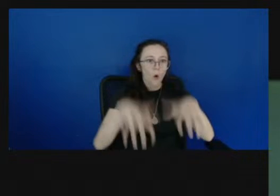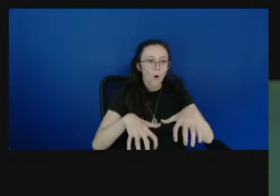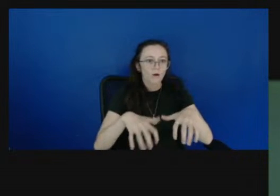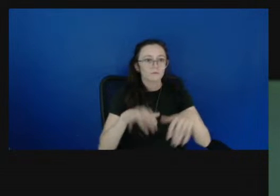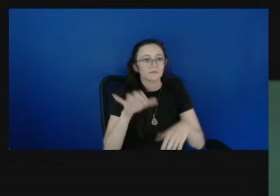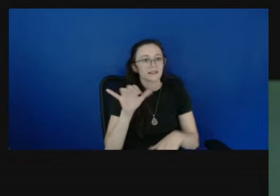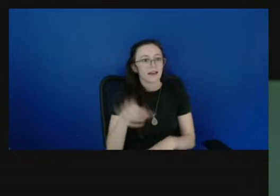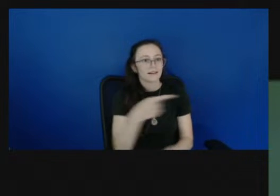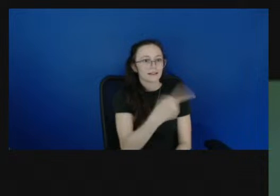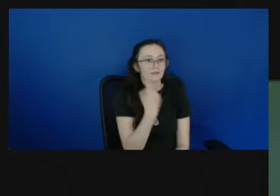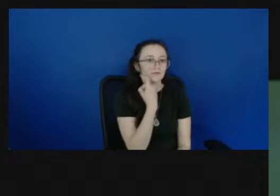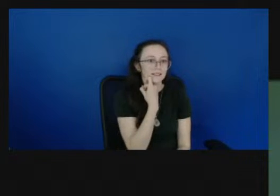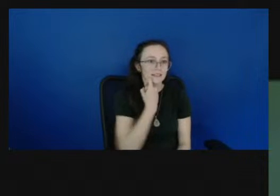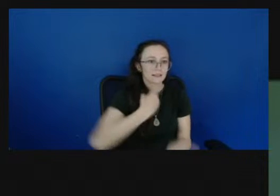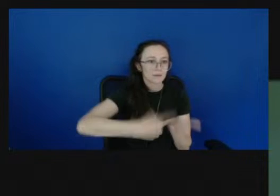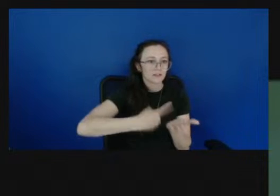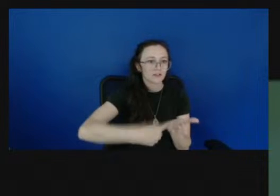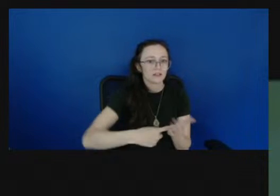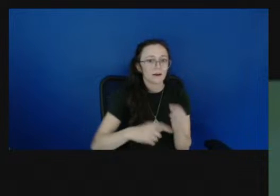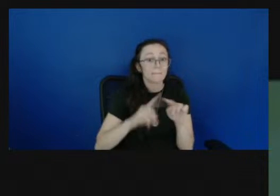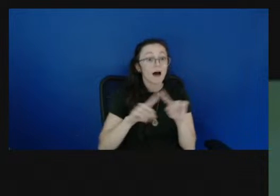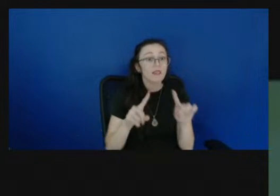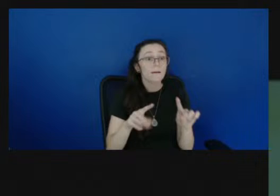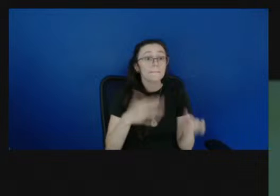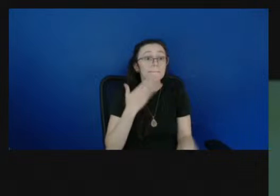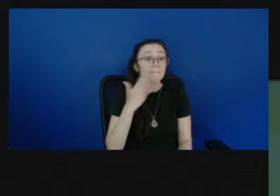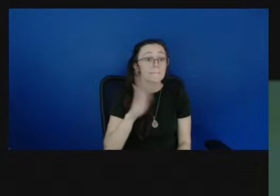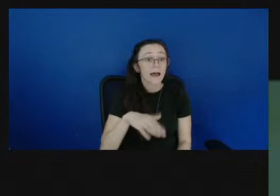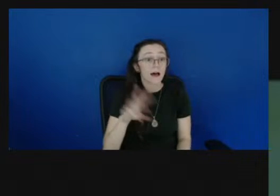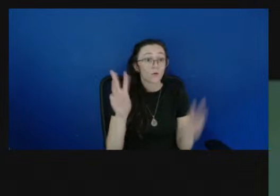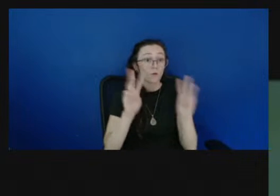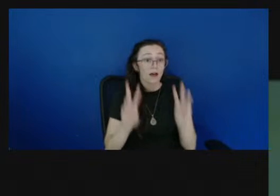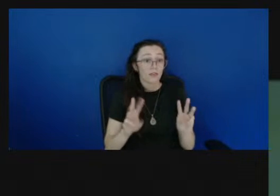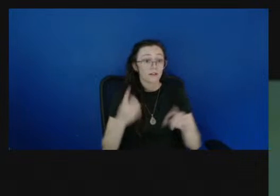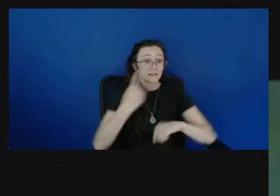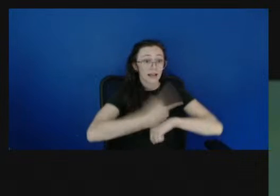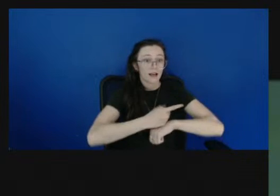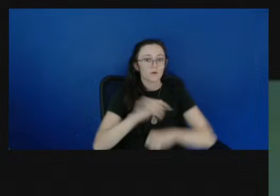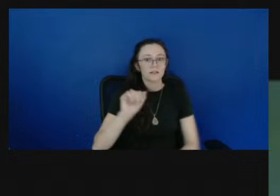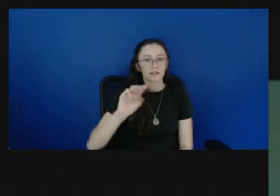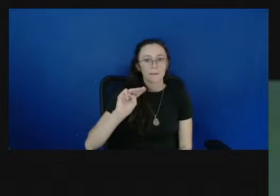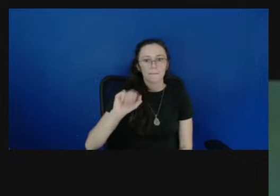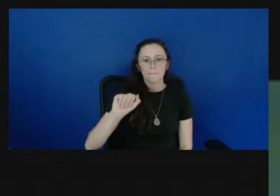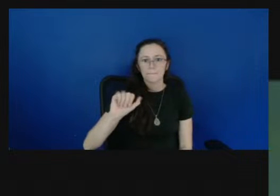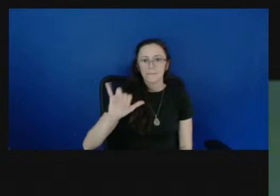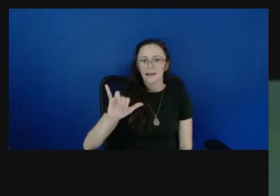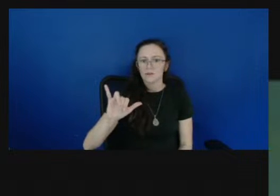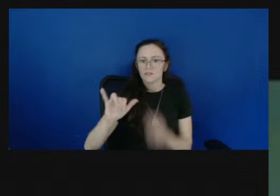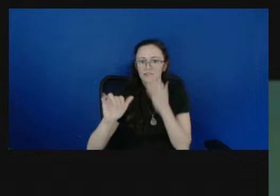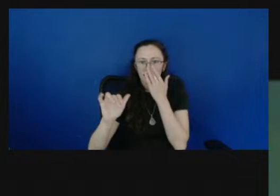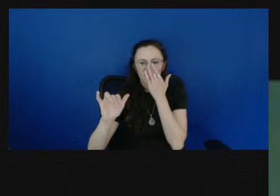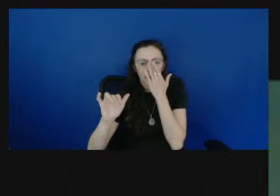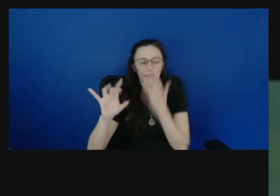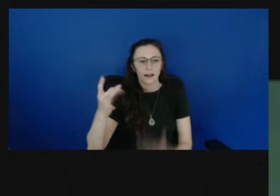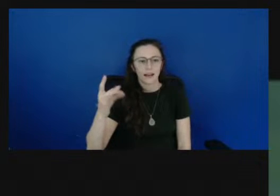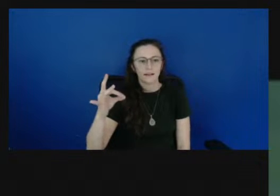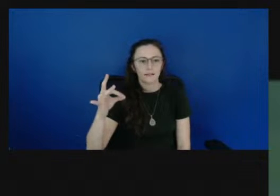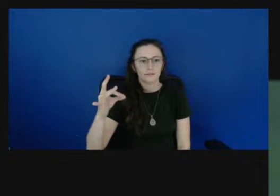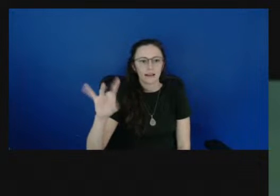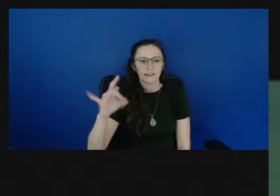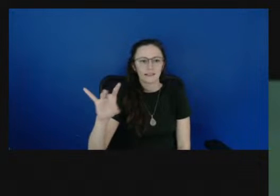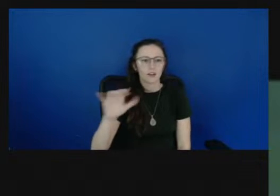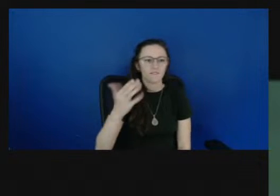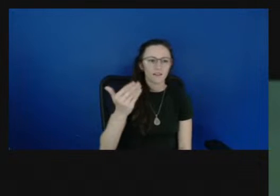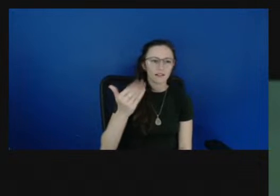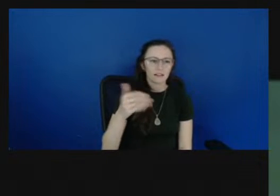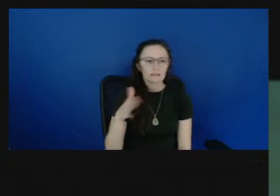really was on May 15th, and the extensive photo collection that Ben has assembled shows that most days were